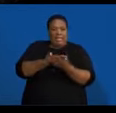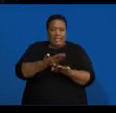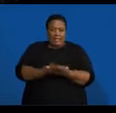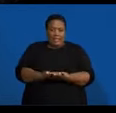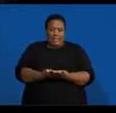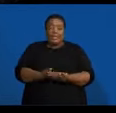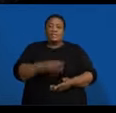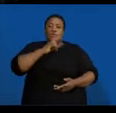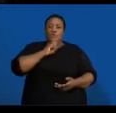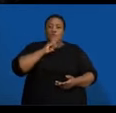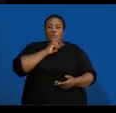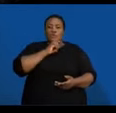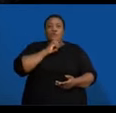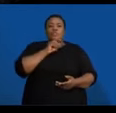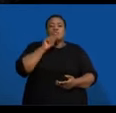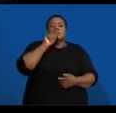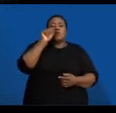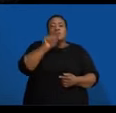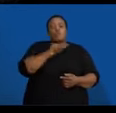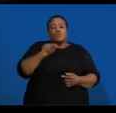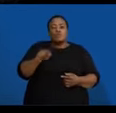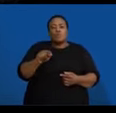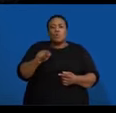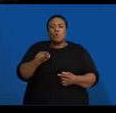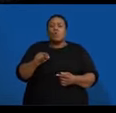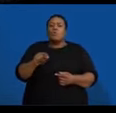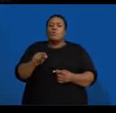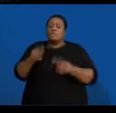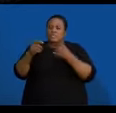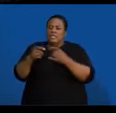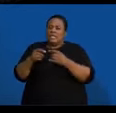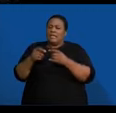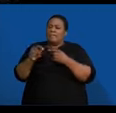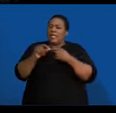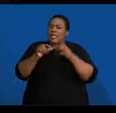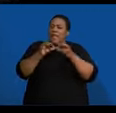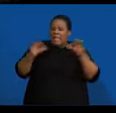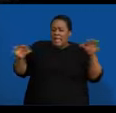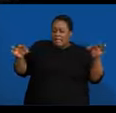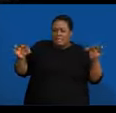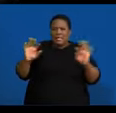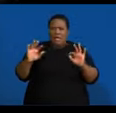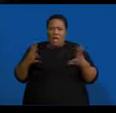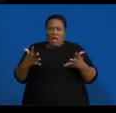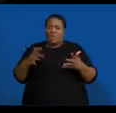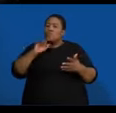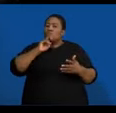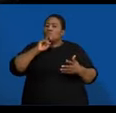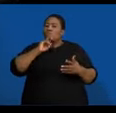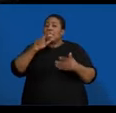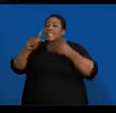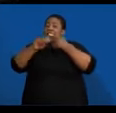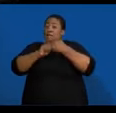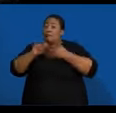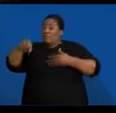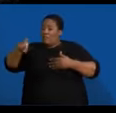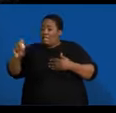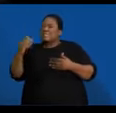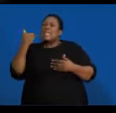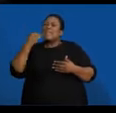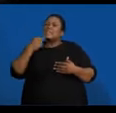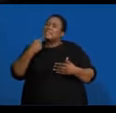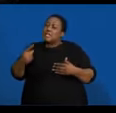we use the ratios to express lengths in terms of x. Guys, I know when they say in